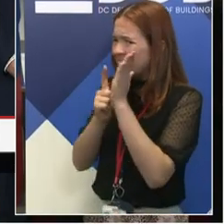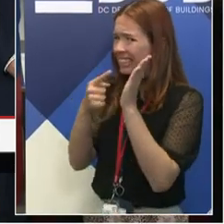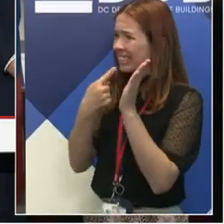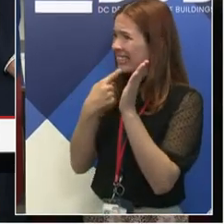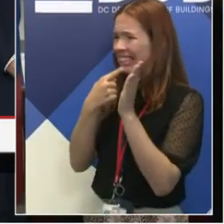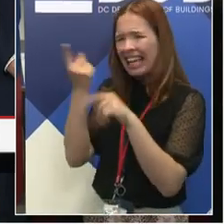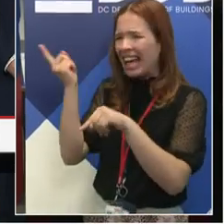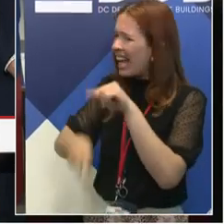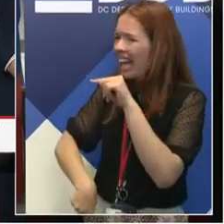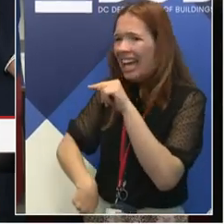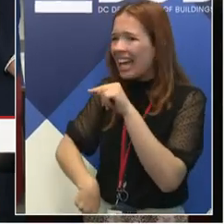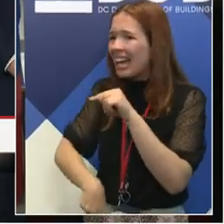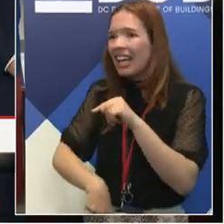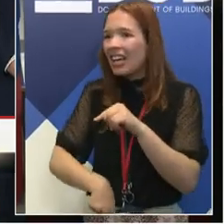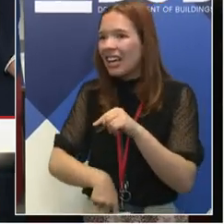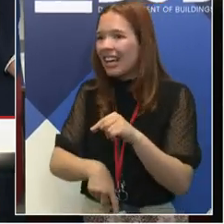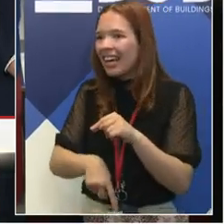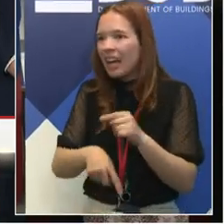Yep.